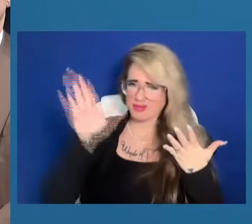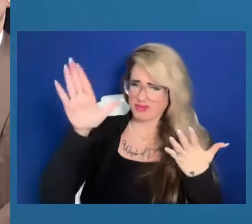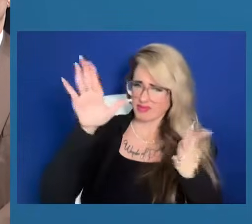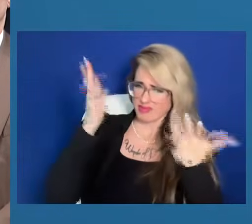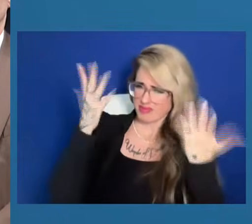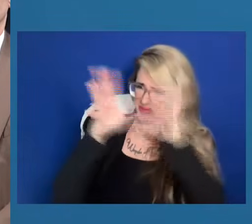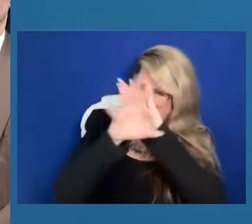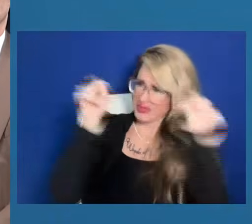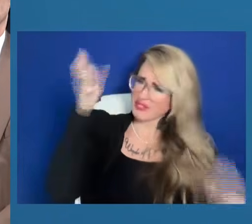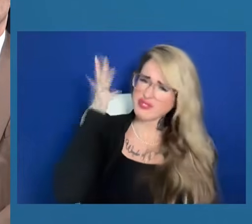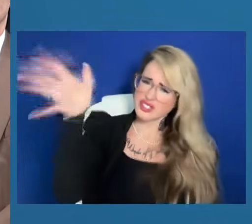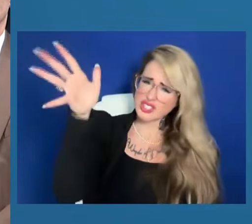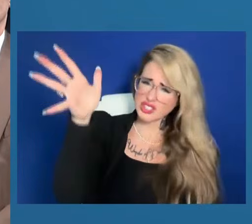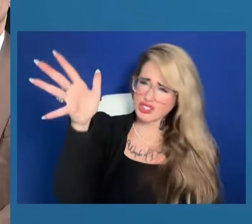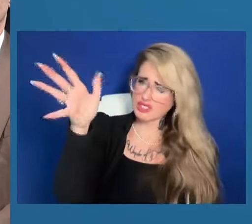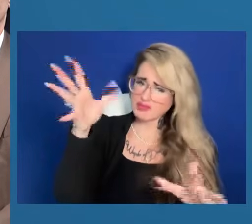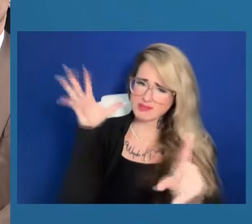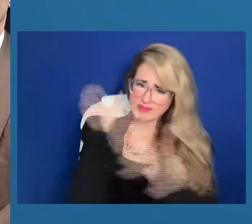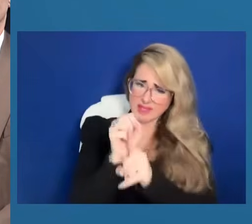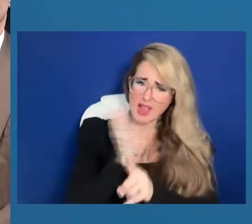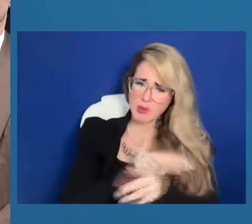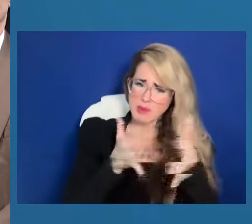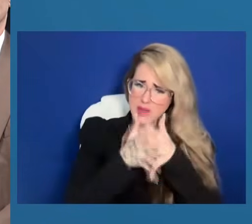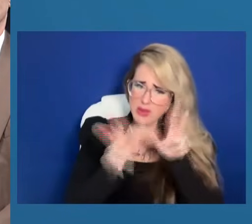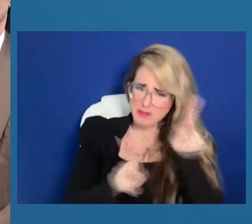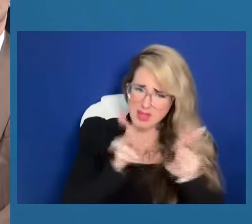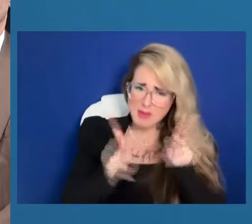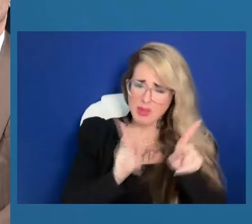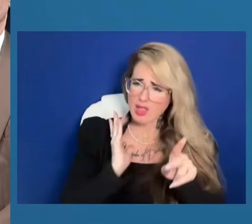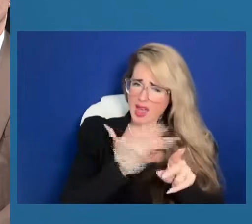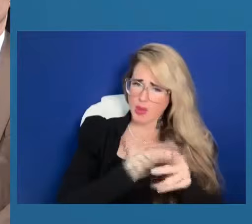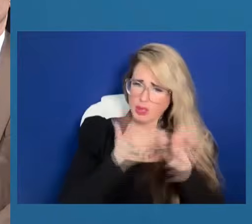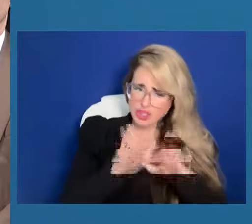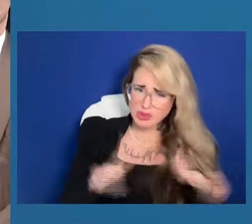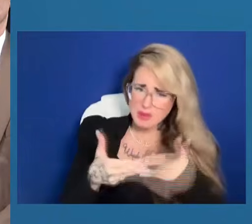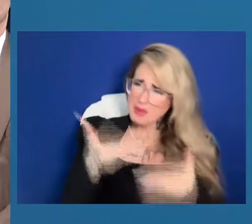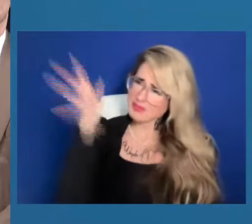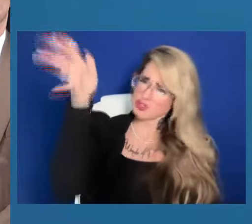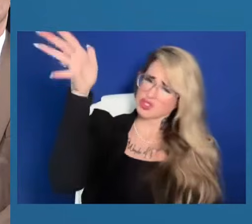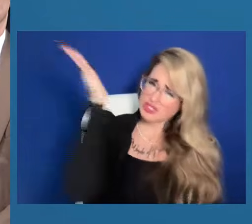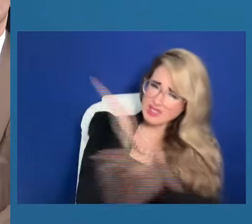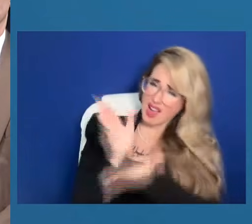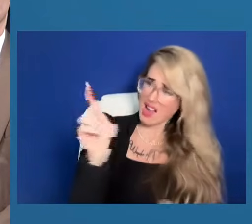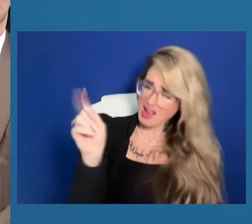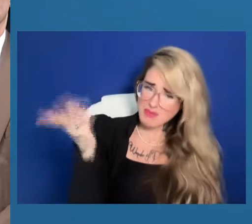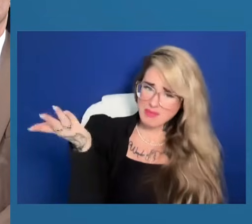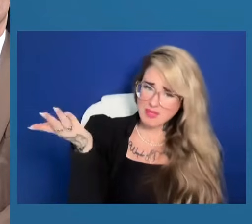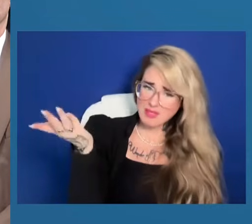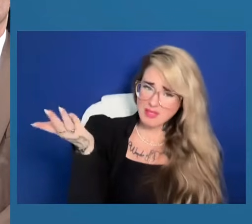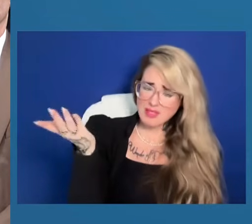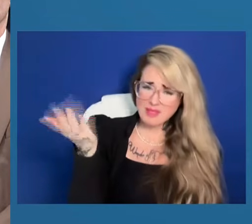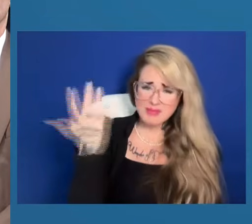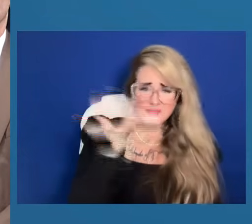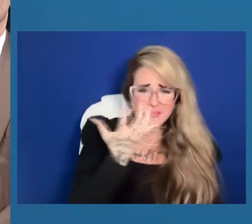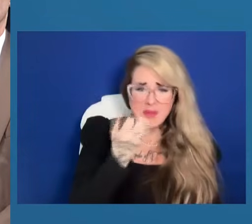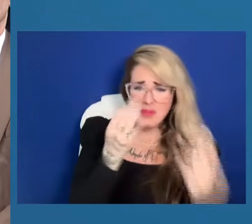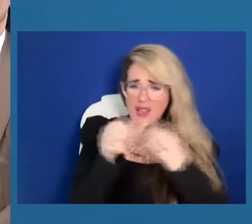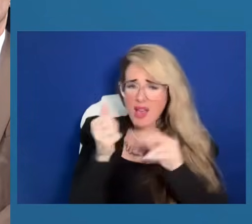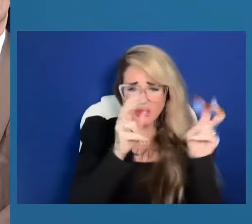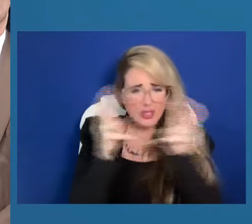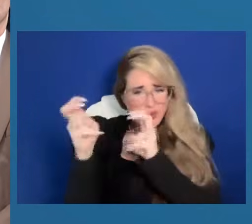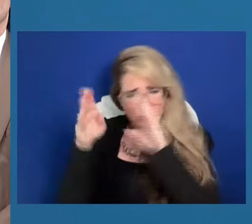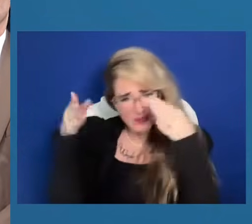down the assault on the American people and our children and our babies? Can we just stop? There's a lot of other issues. Let's focus